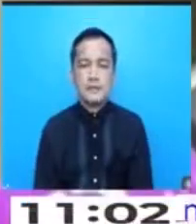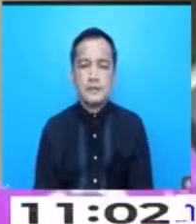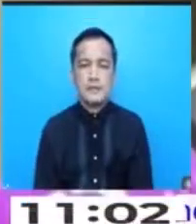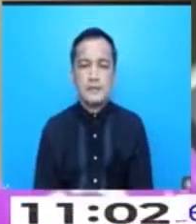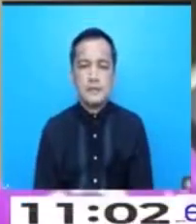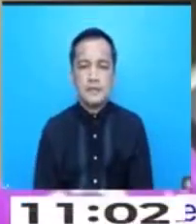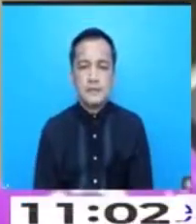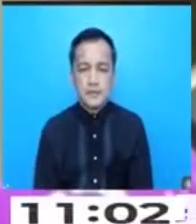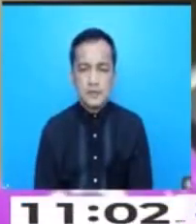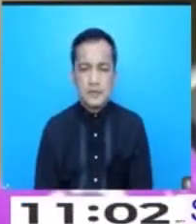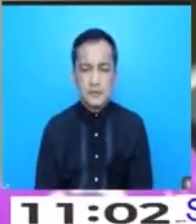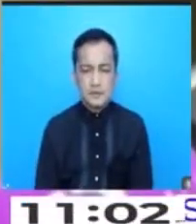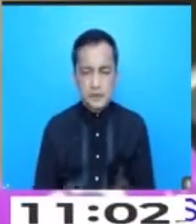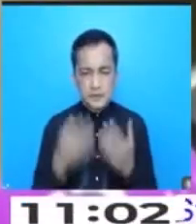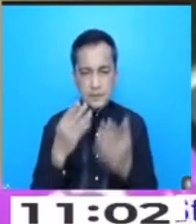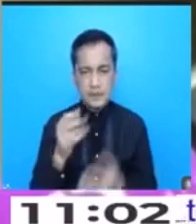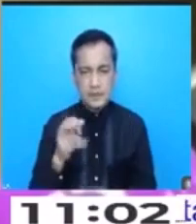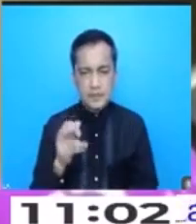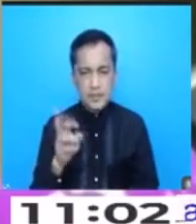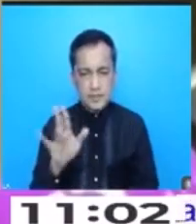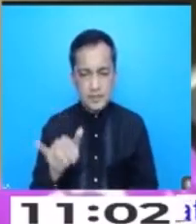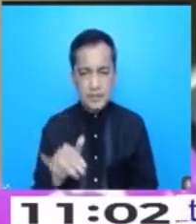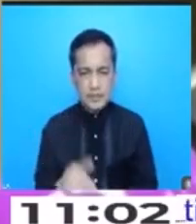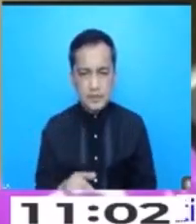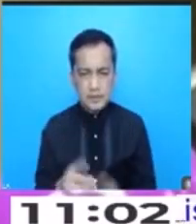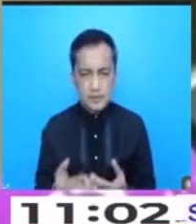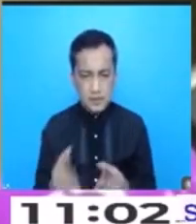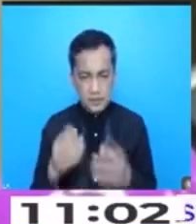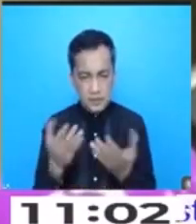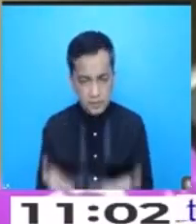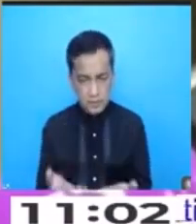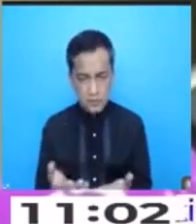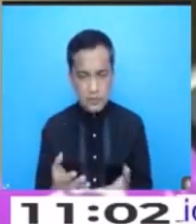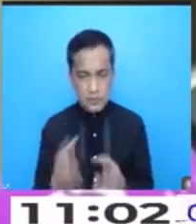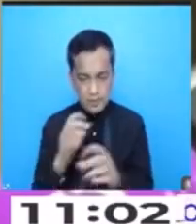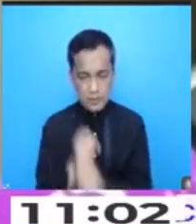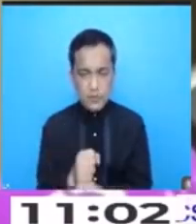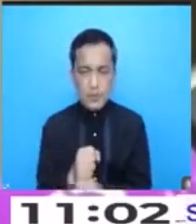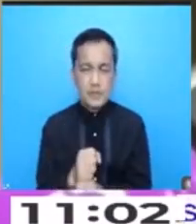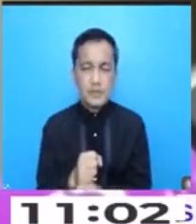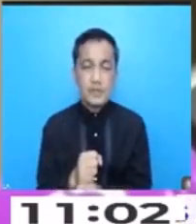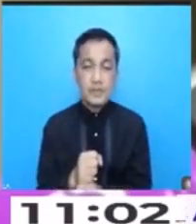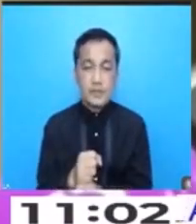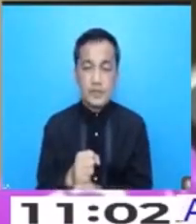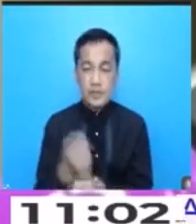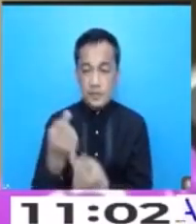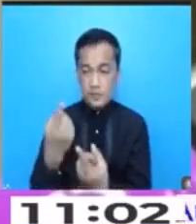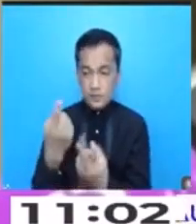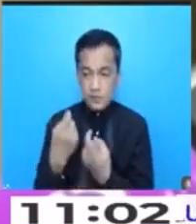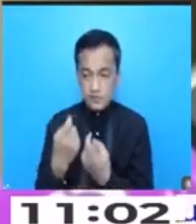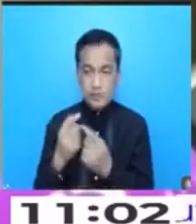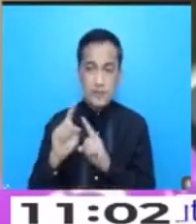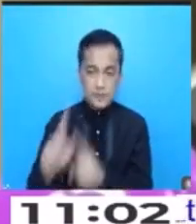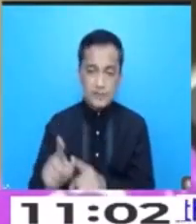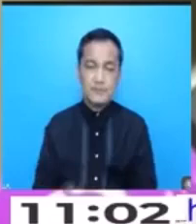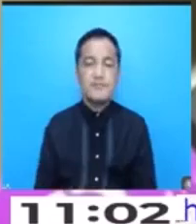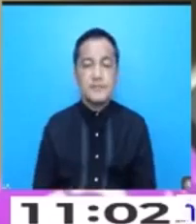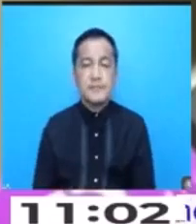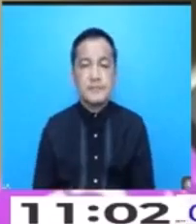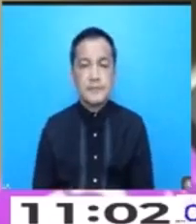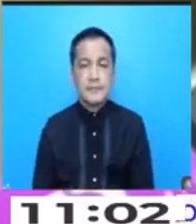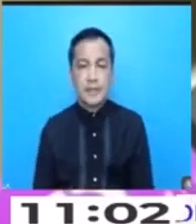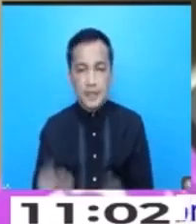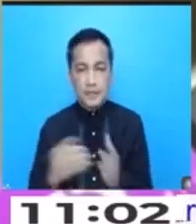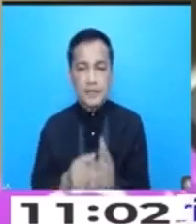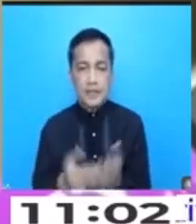Thank you, Secretary. And with that, we end the open forum. Muli, nais po naming pasalamatan